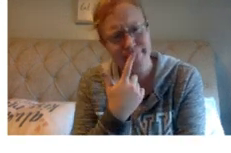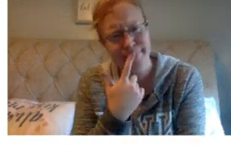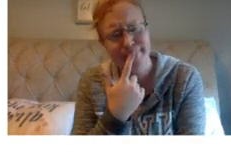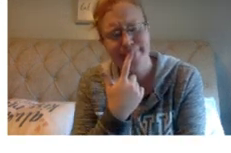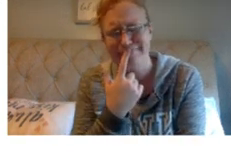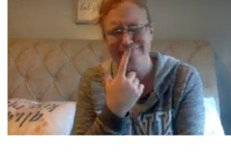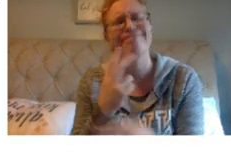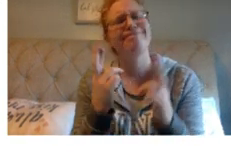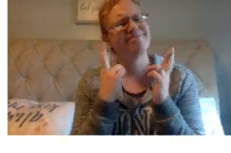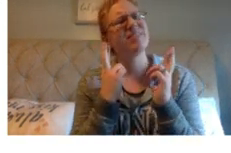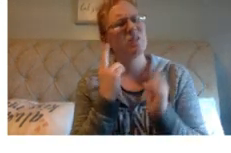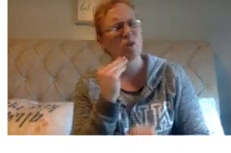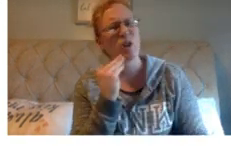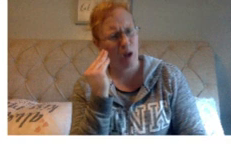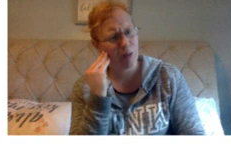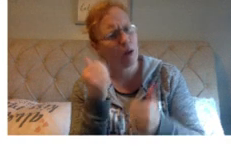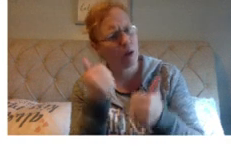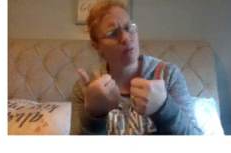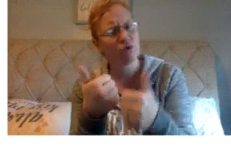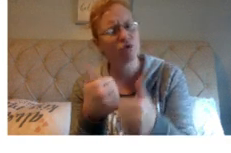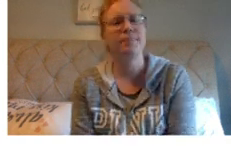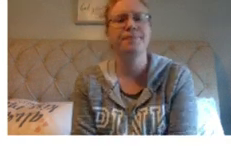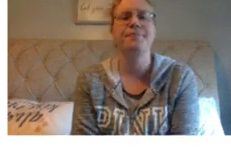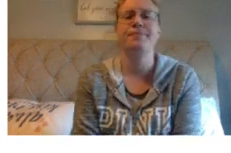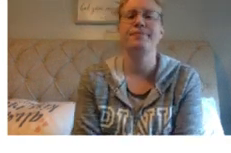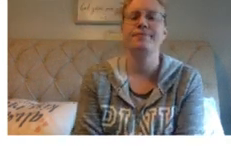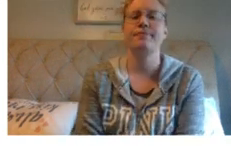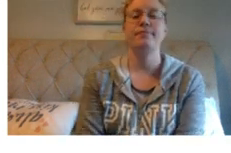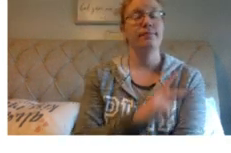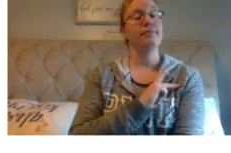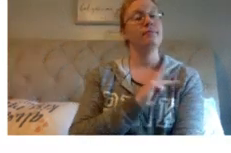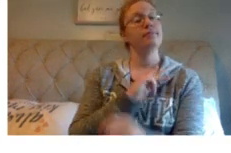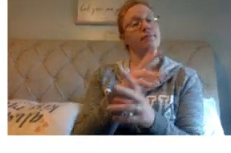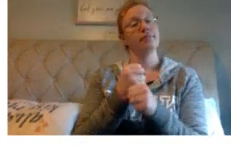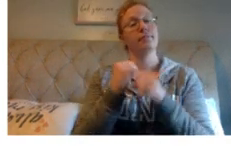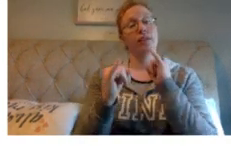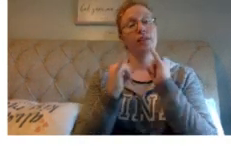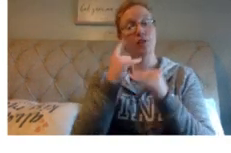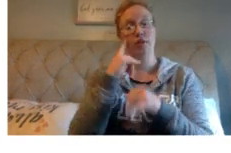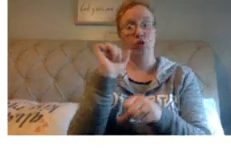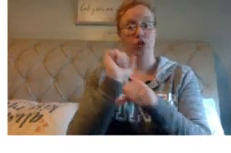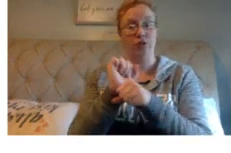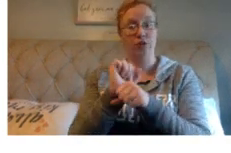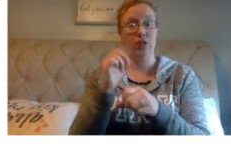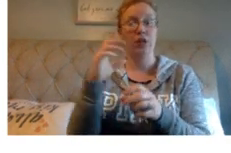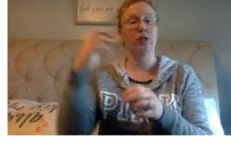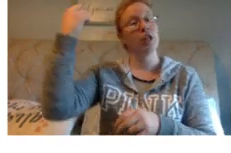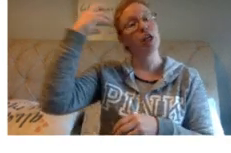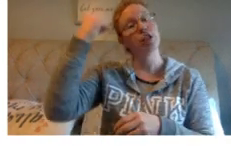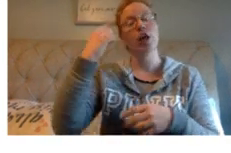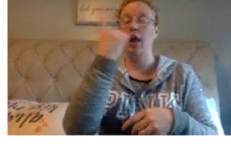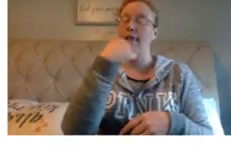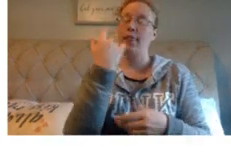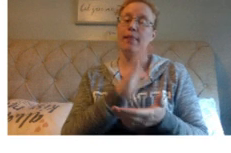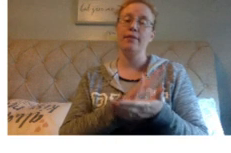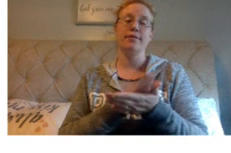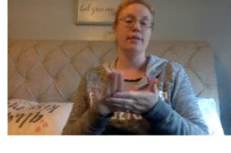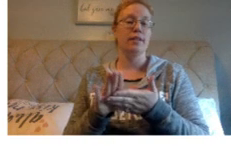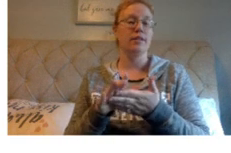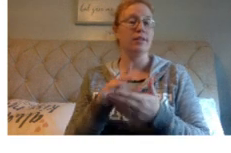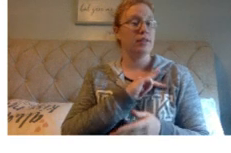The retirement home. Very good. All right. Keisha gets an interview for the job. She takes a shower and looks